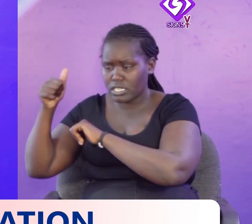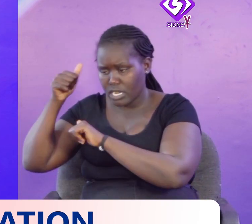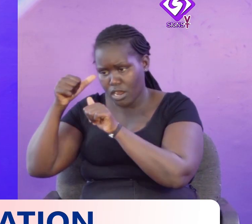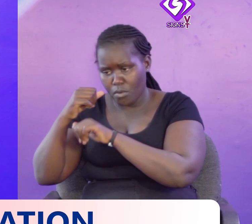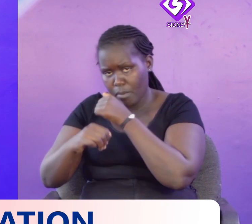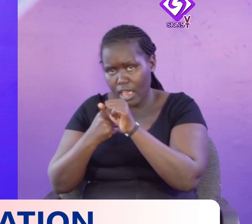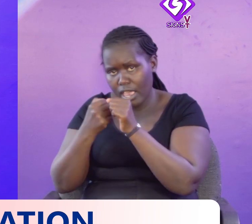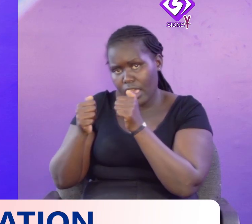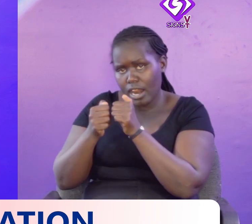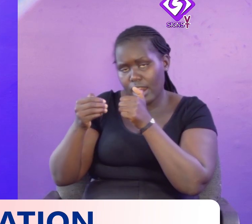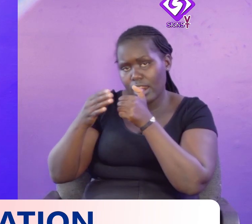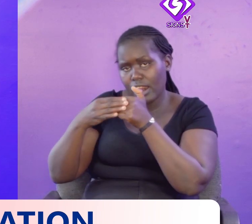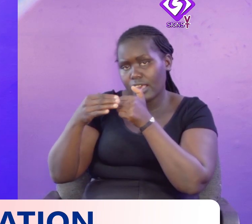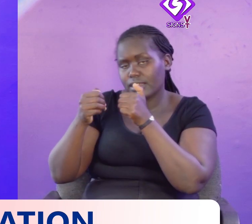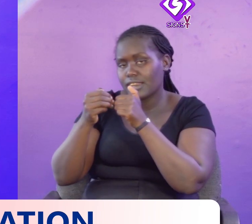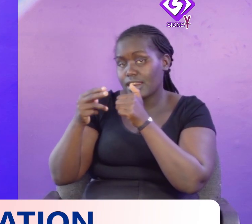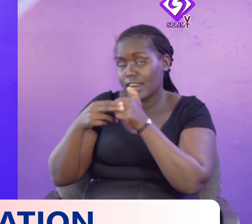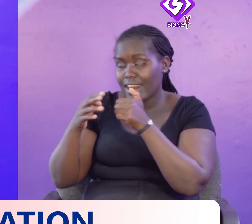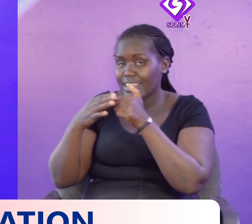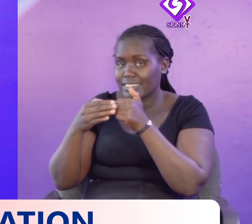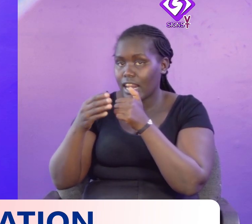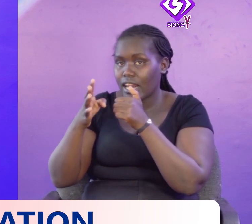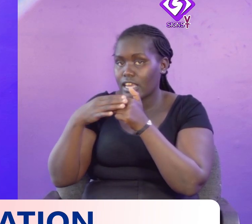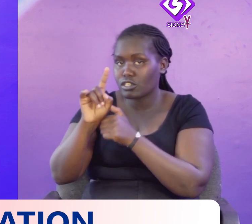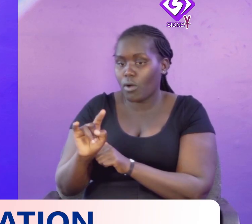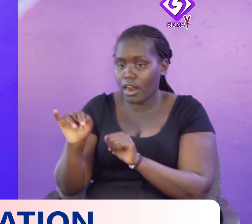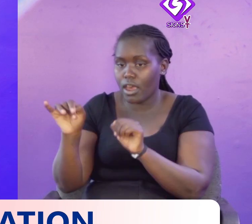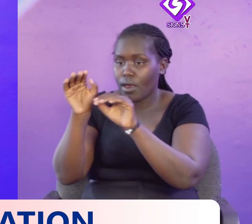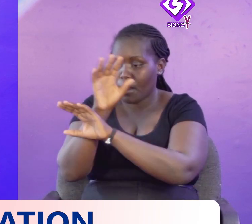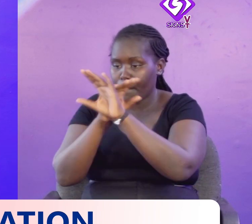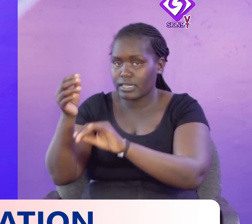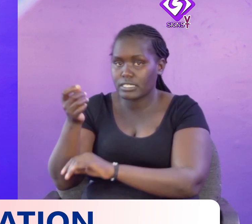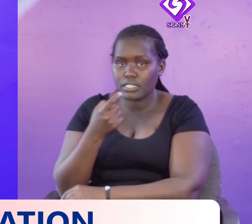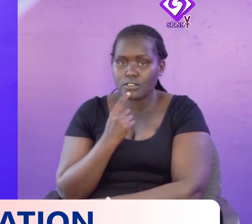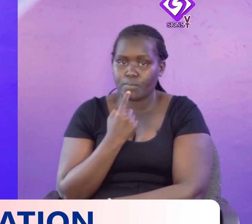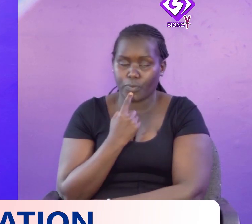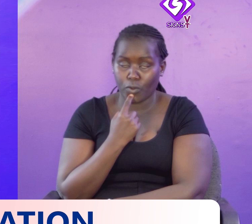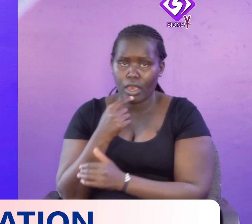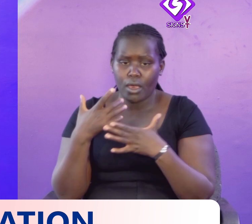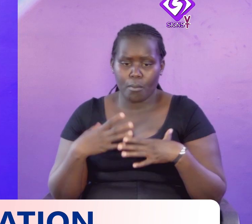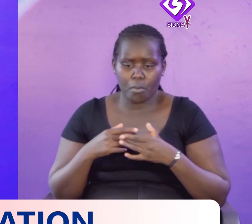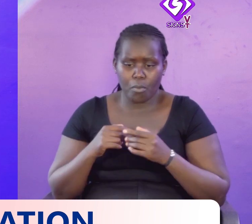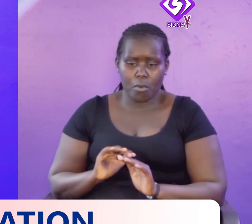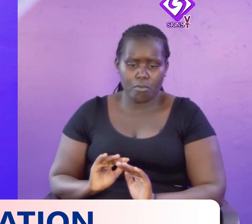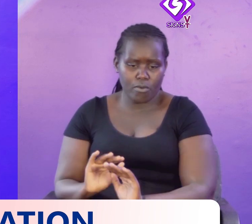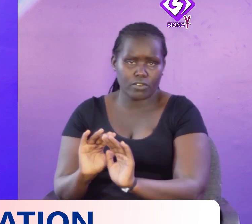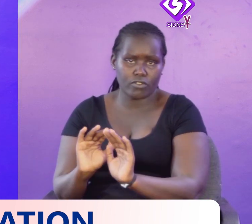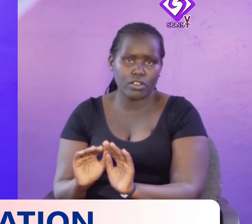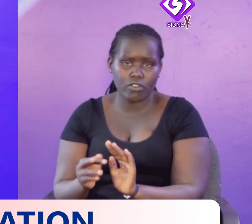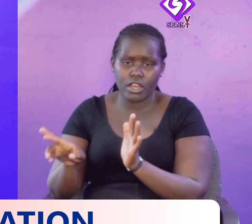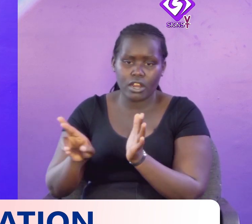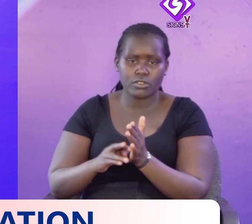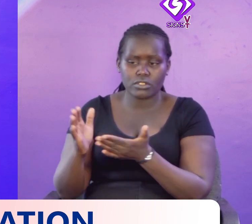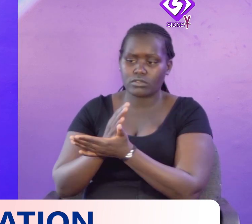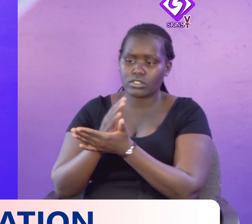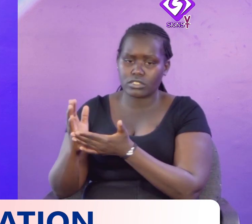1991, President Daniel Toroitich Arap Moi, when people were pushing for the repealing of the Section 2A,